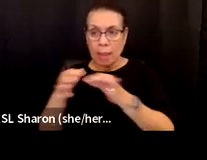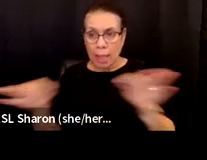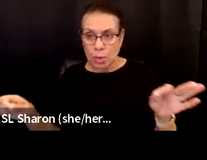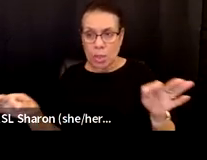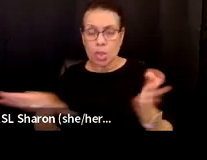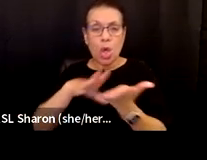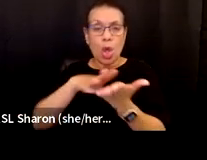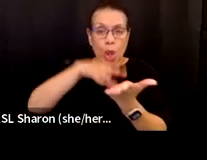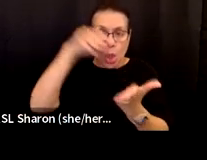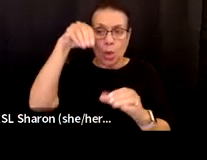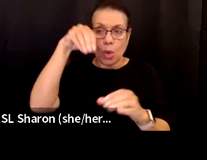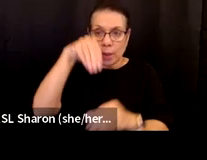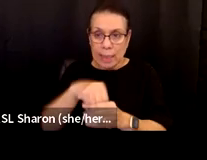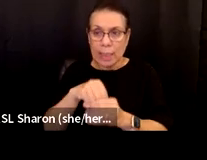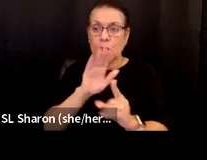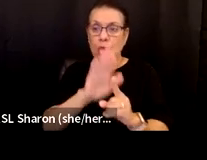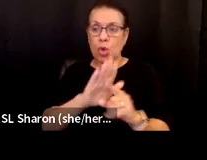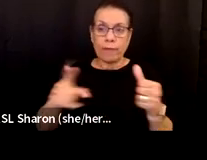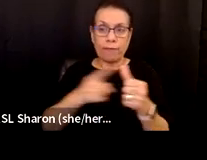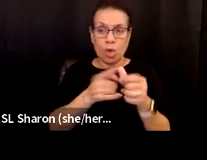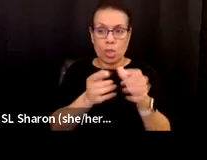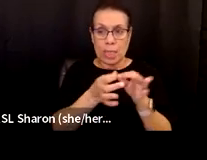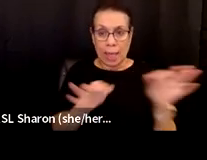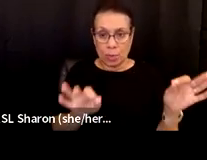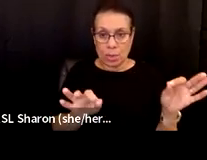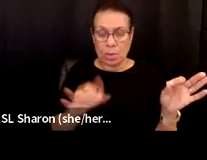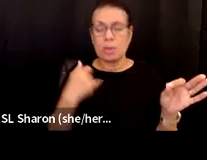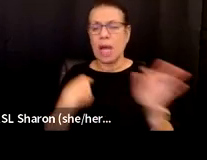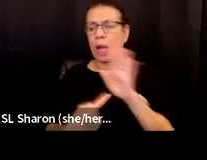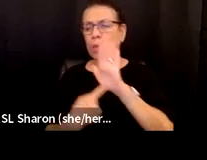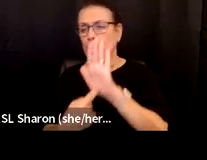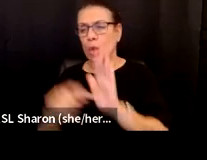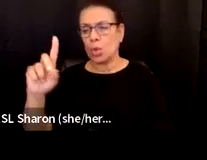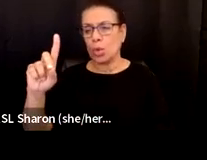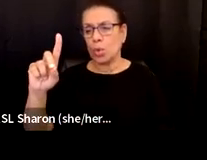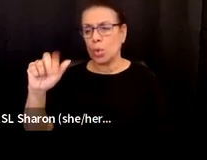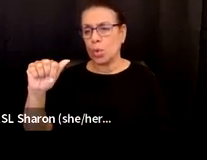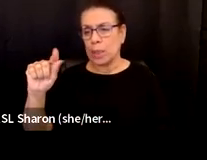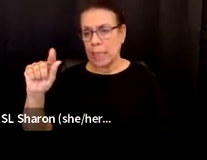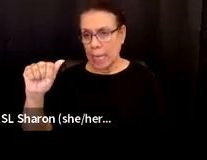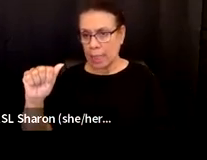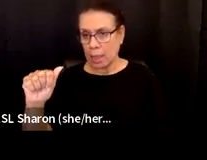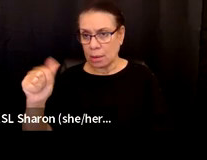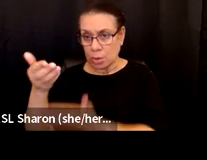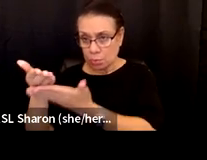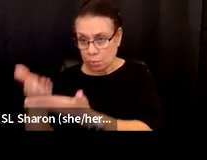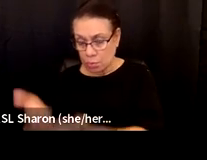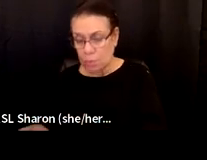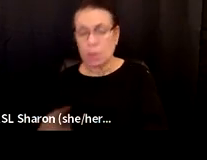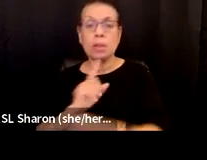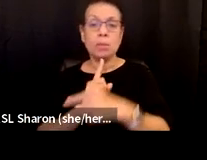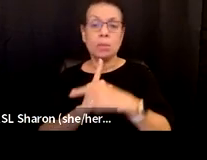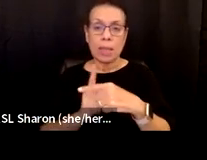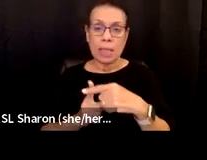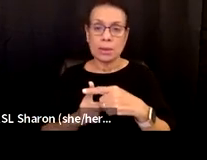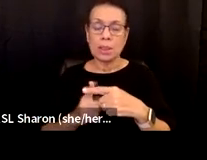working to set a foundation to move in that direction i'll show some data to demonstrate that and also to provide the